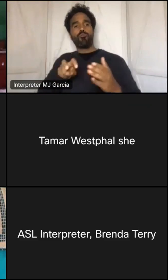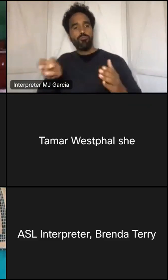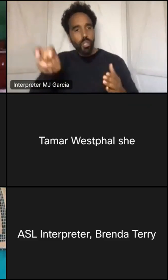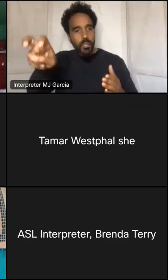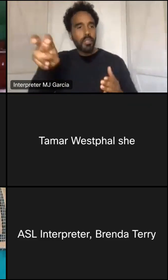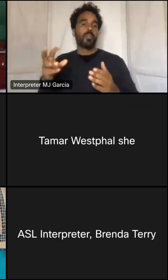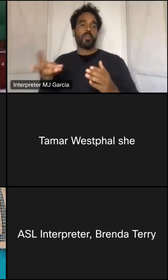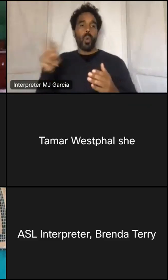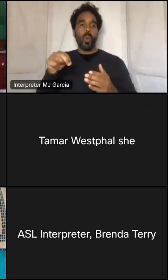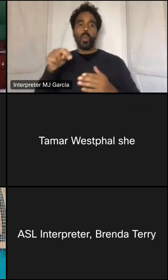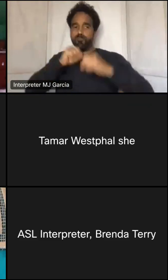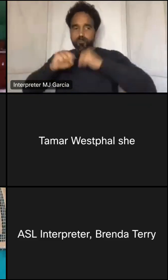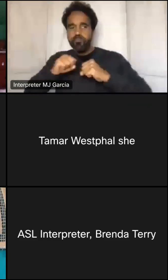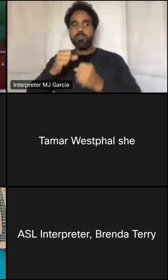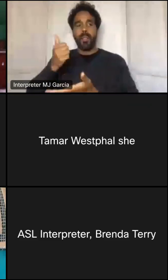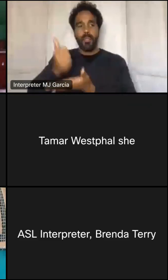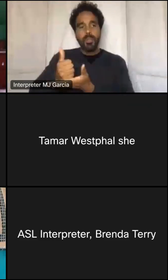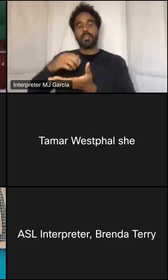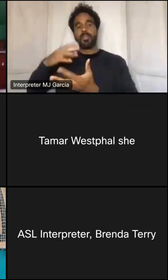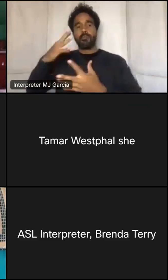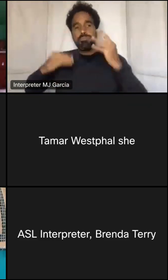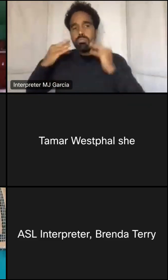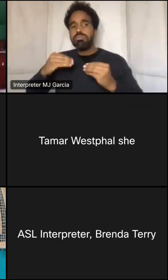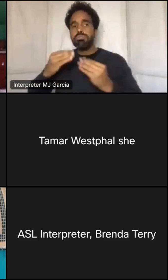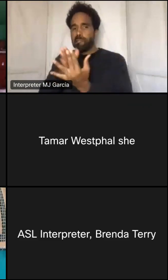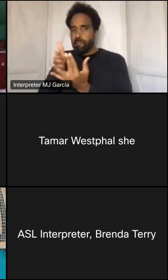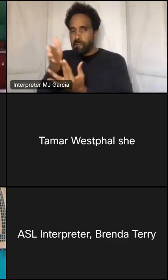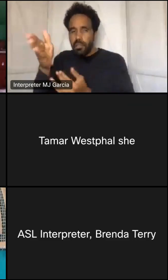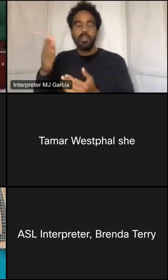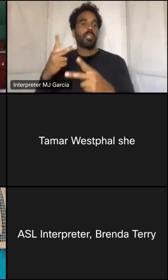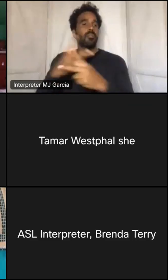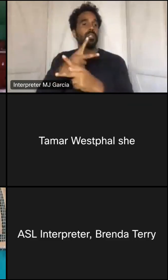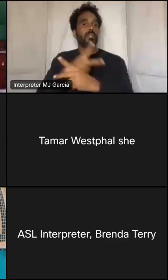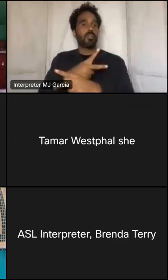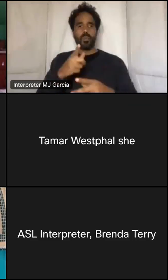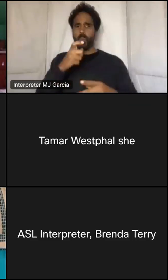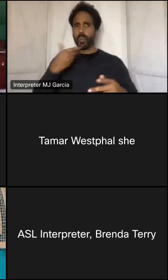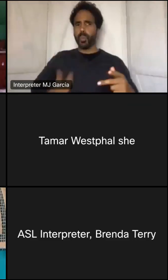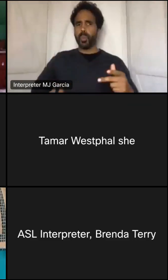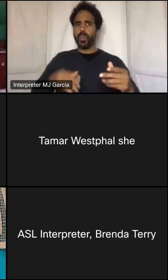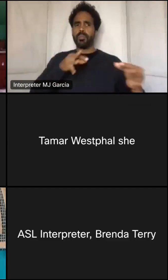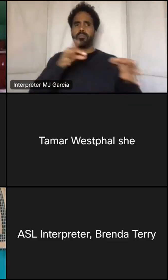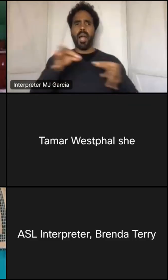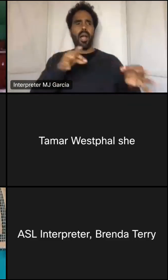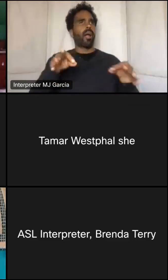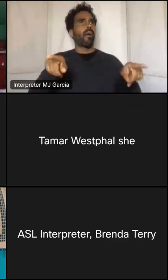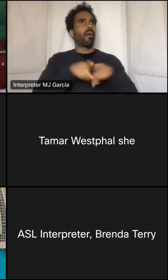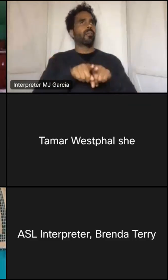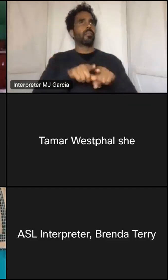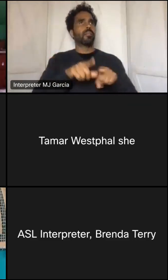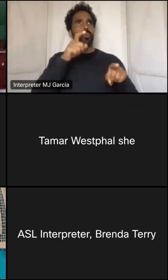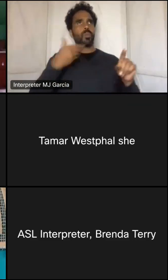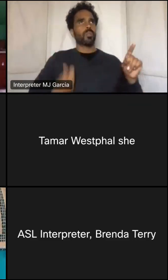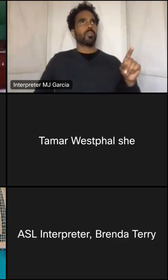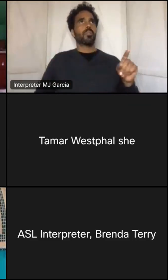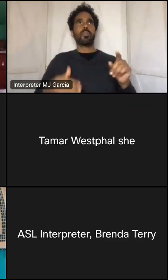stuff, going through my own therapy, and also trying to figure out how I wanted to define myself as a young professional, also a student, it